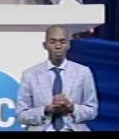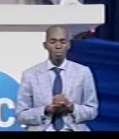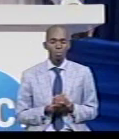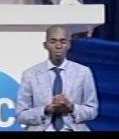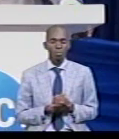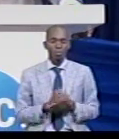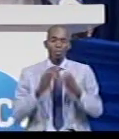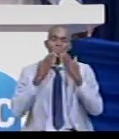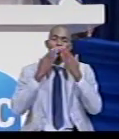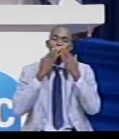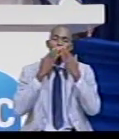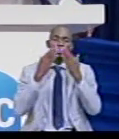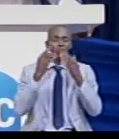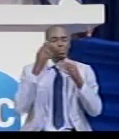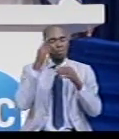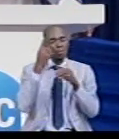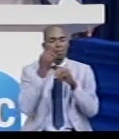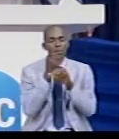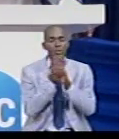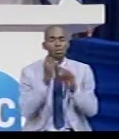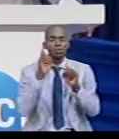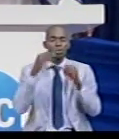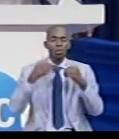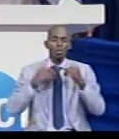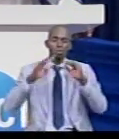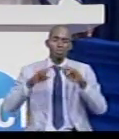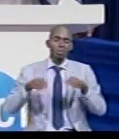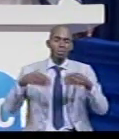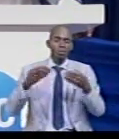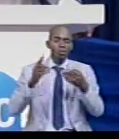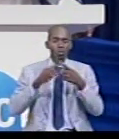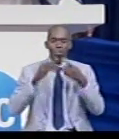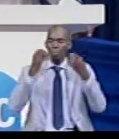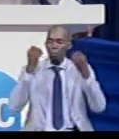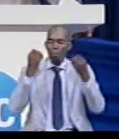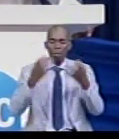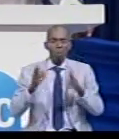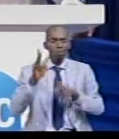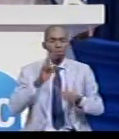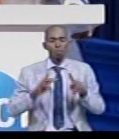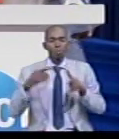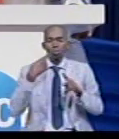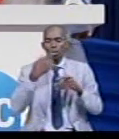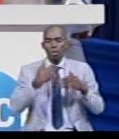Thank you for the salvation you have granted to many people who responded.